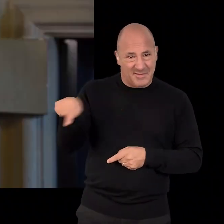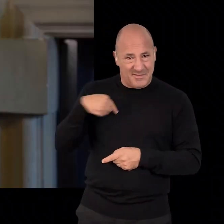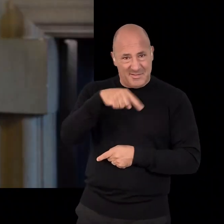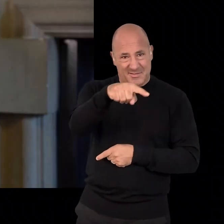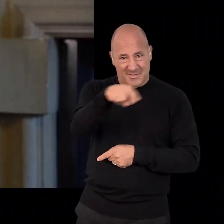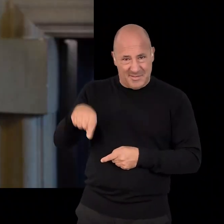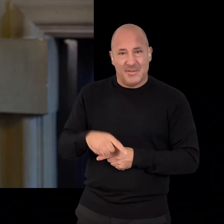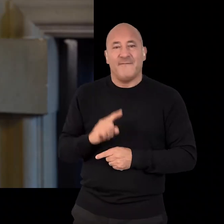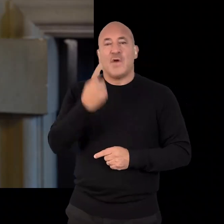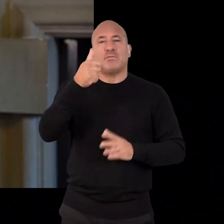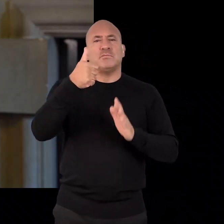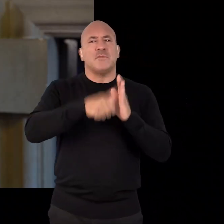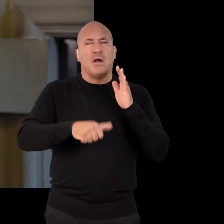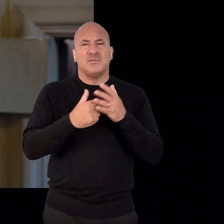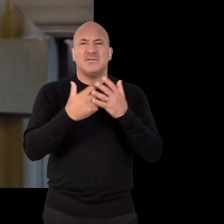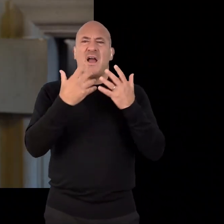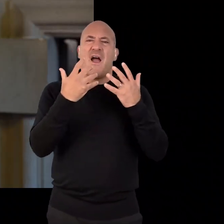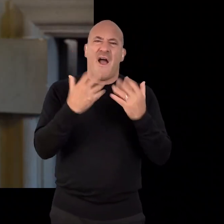that. When I first started,